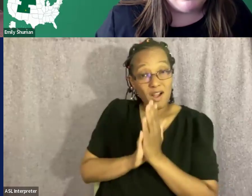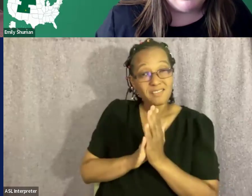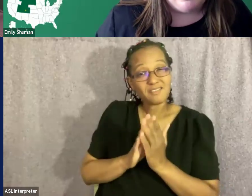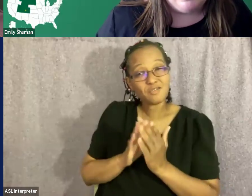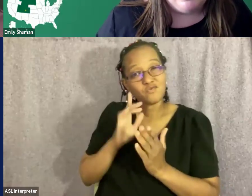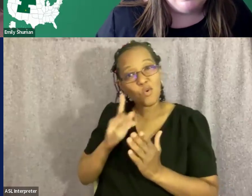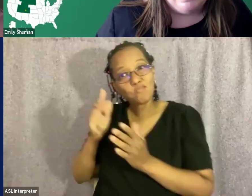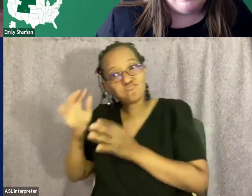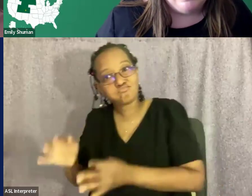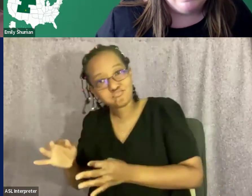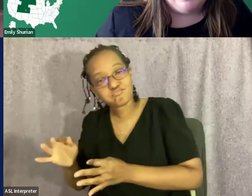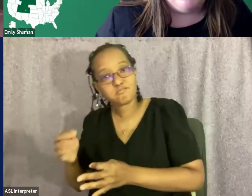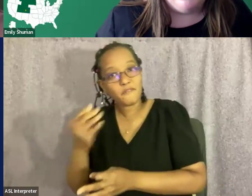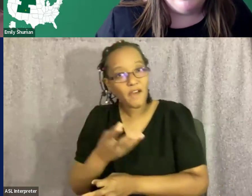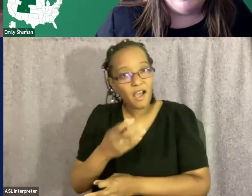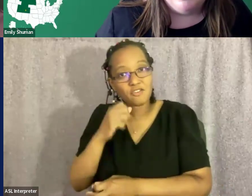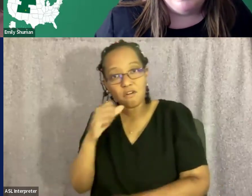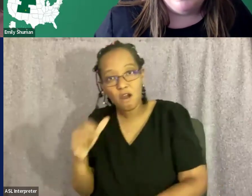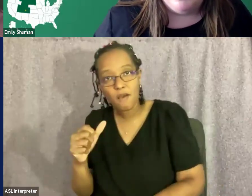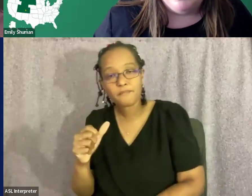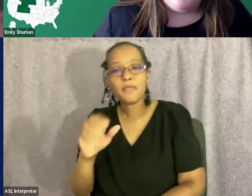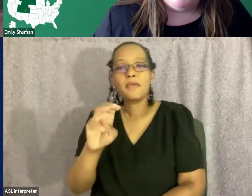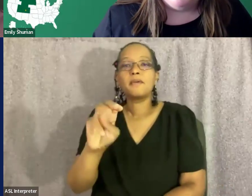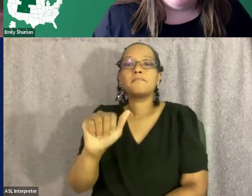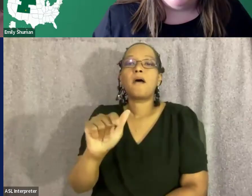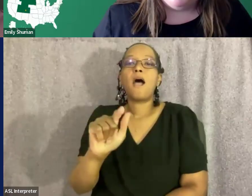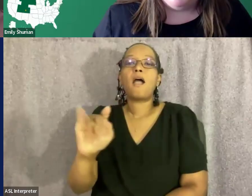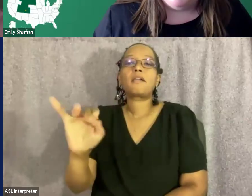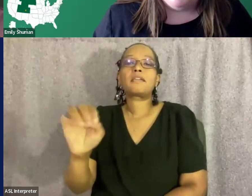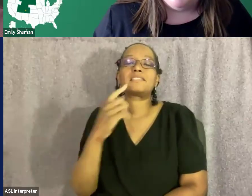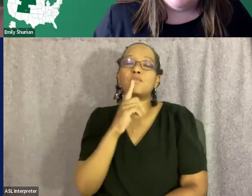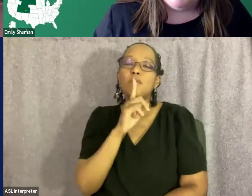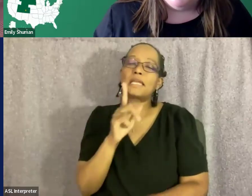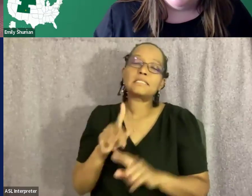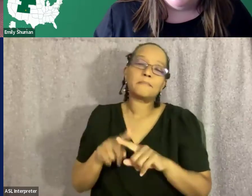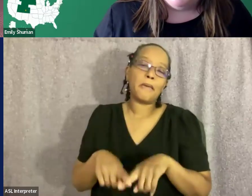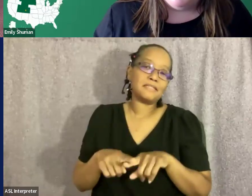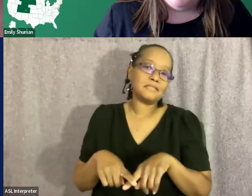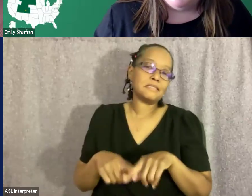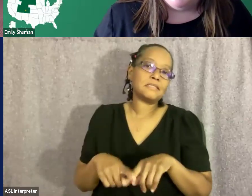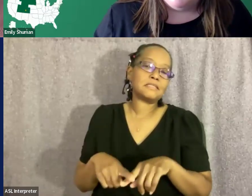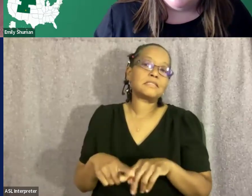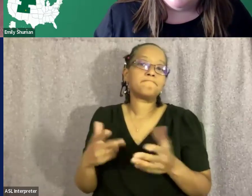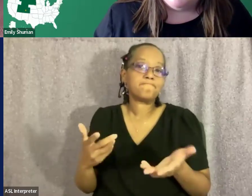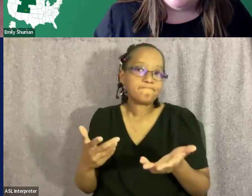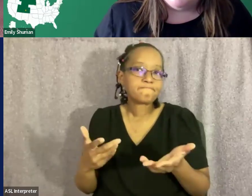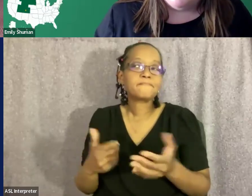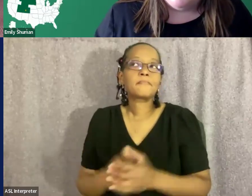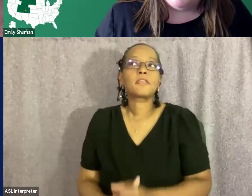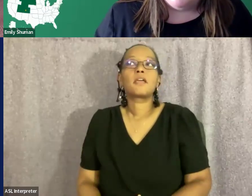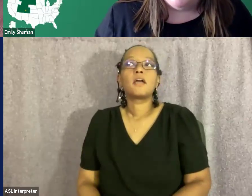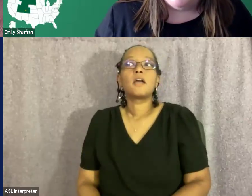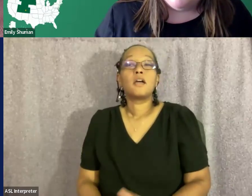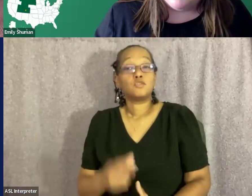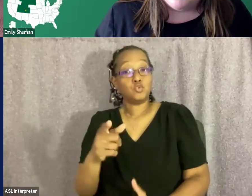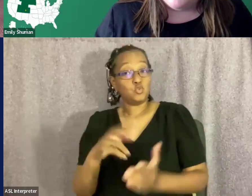I guess you would say it depends. Mhm. And I don't know if you're talking about getting in touch